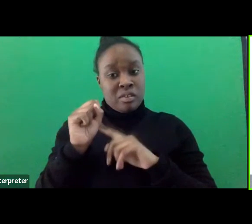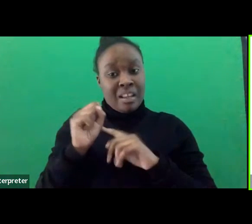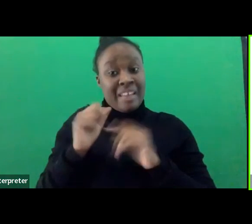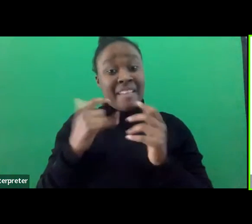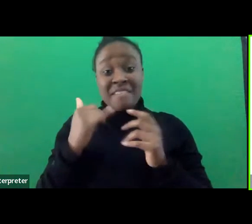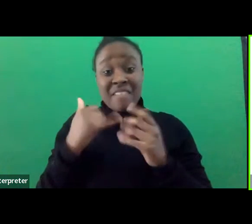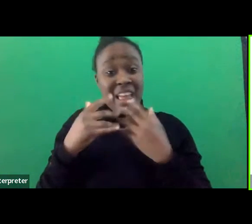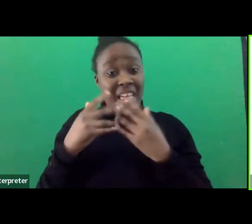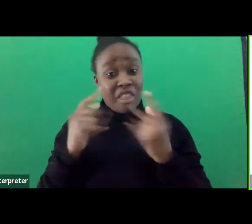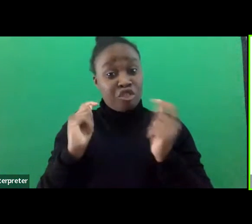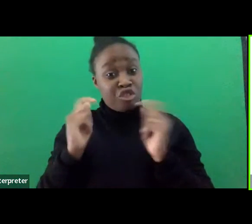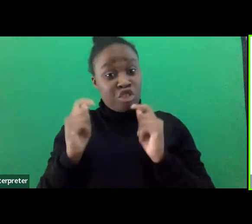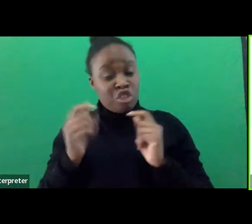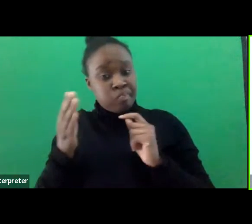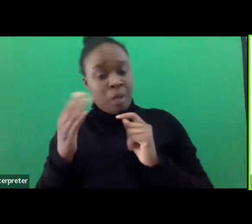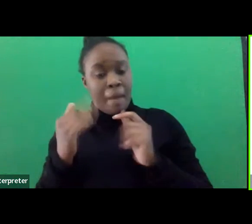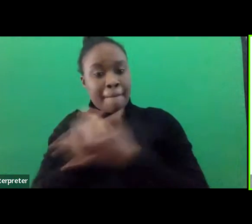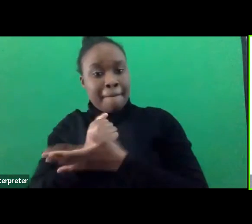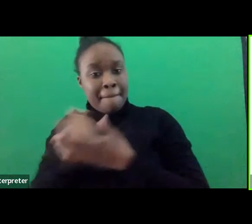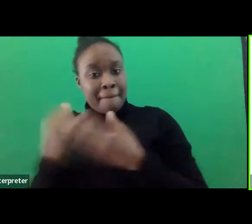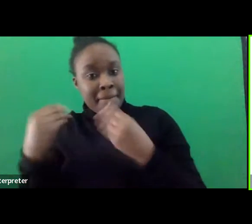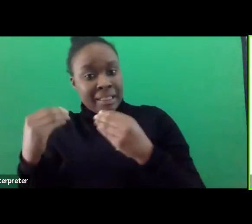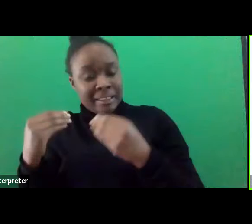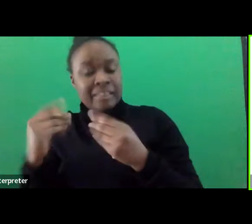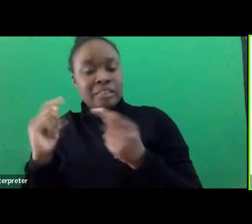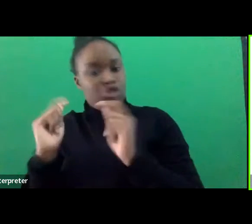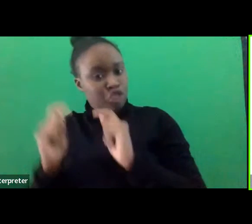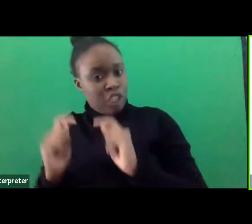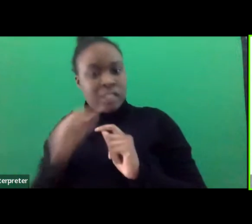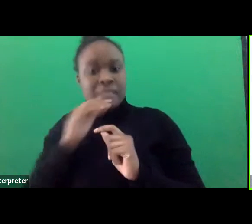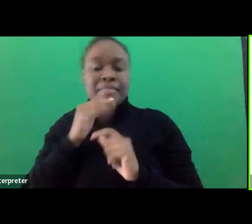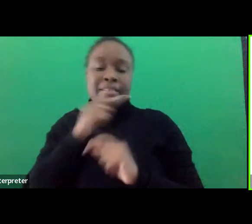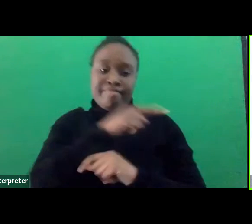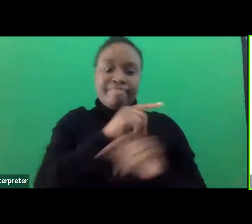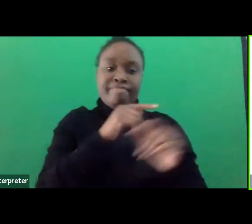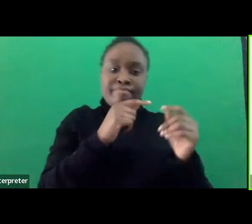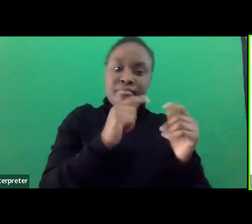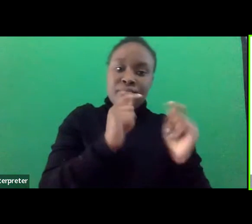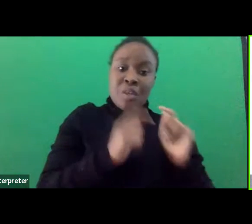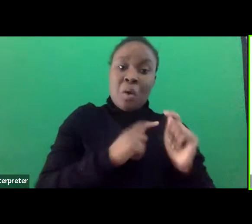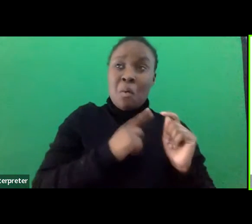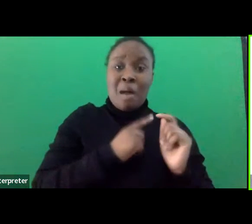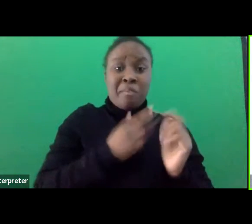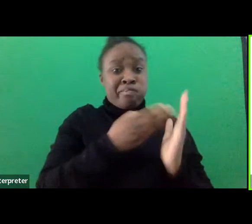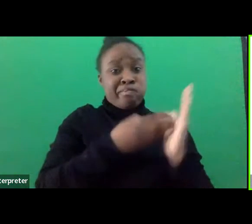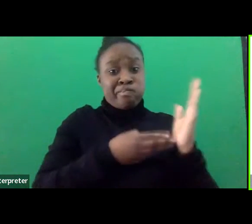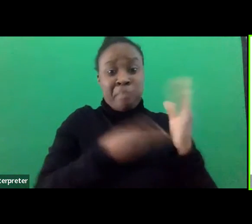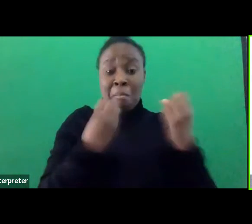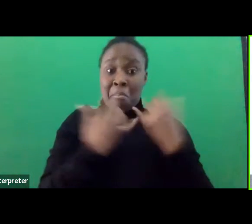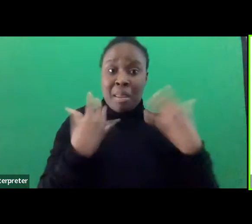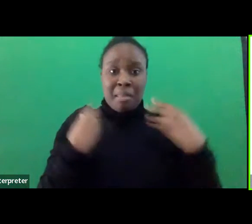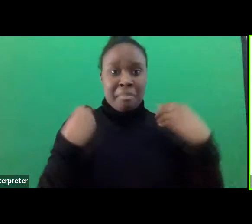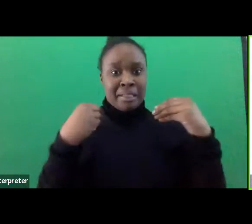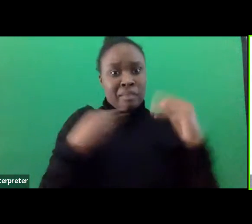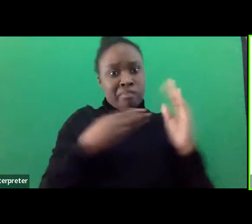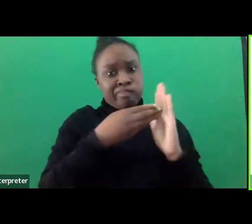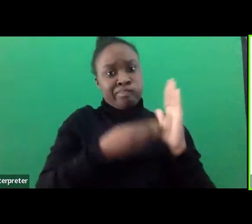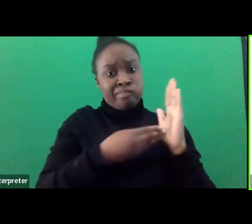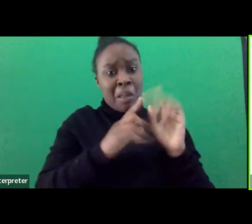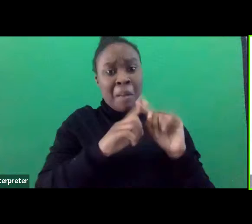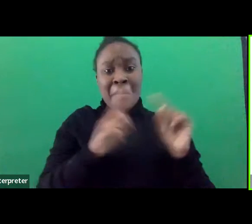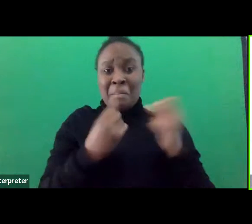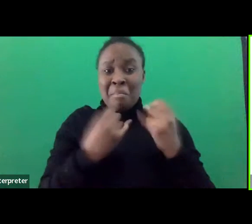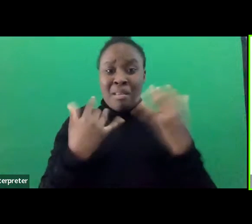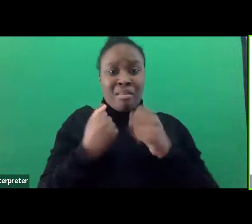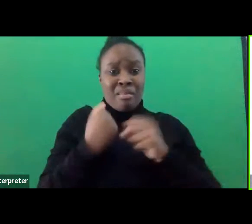business registration, we still remain with so many businesses on the register that haven't been active for